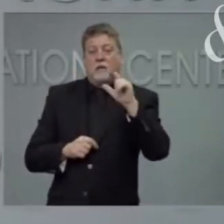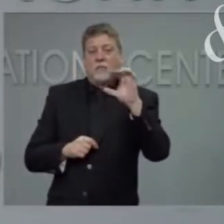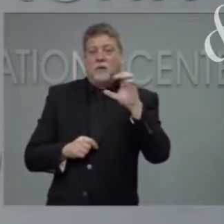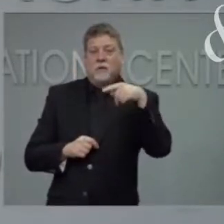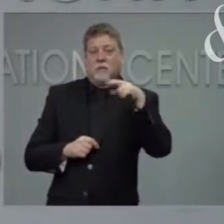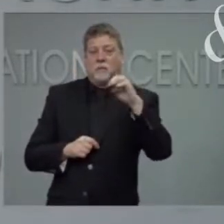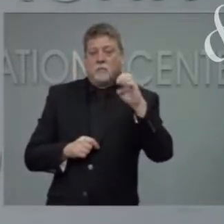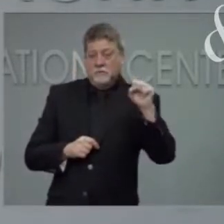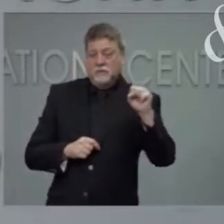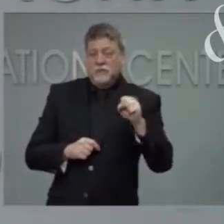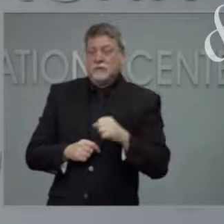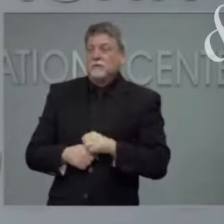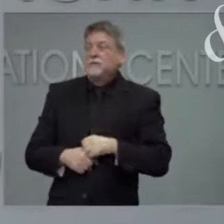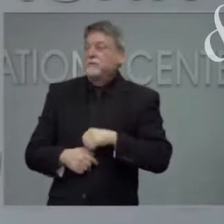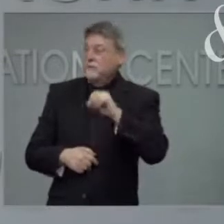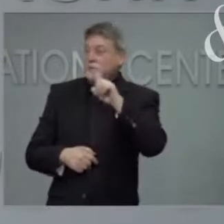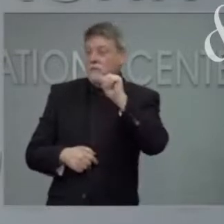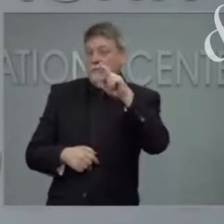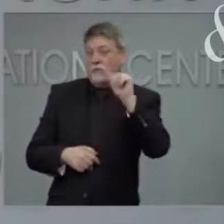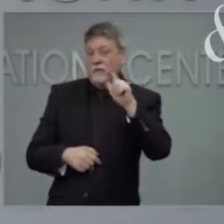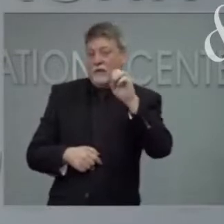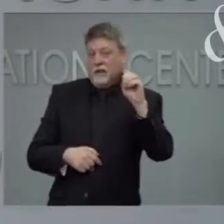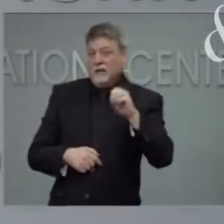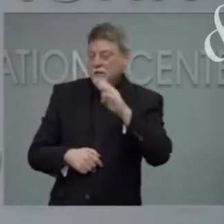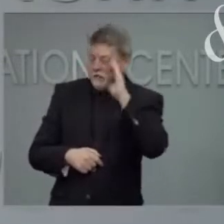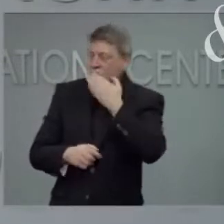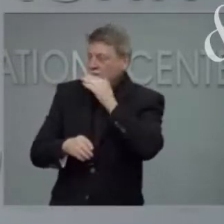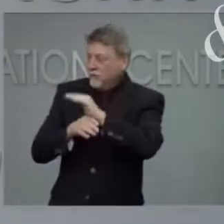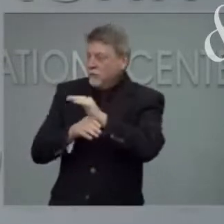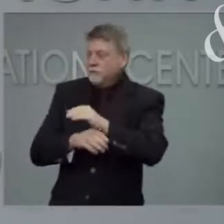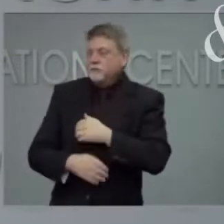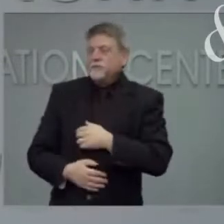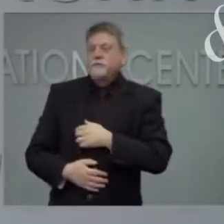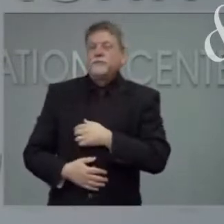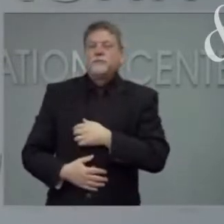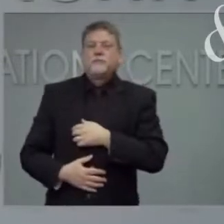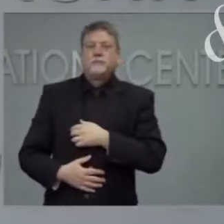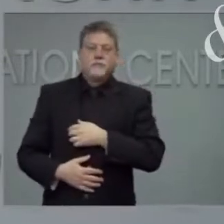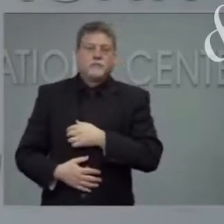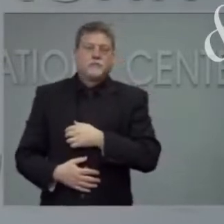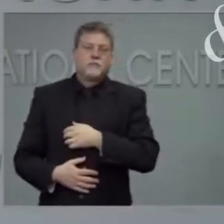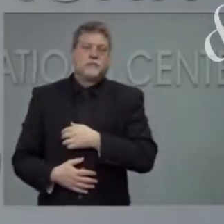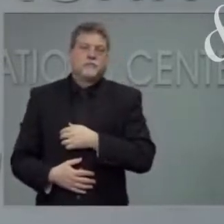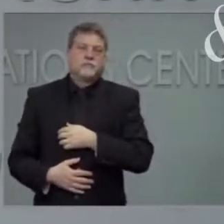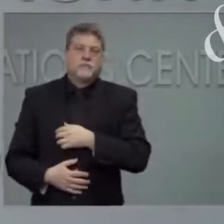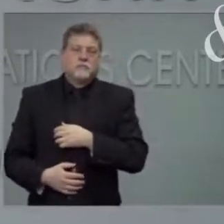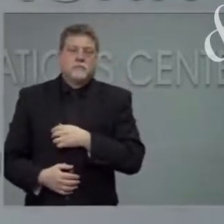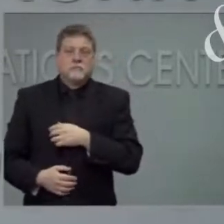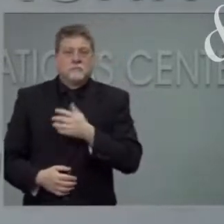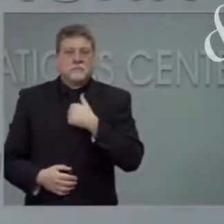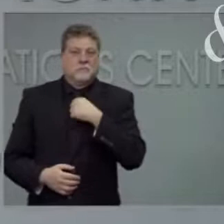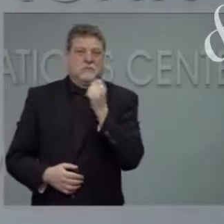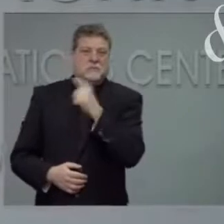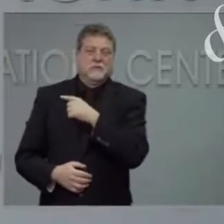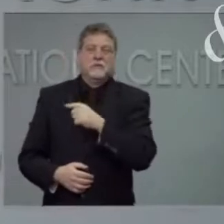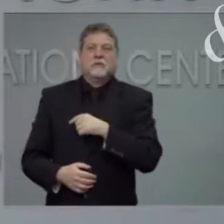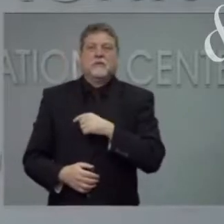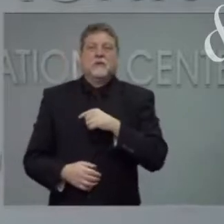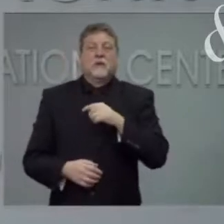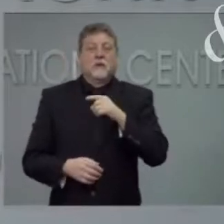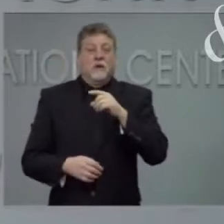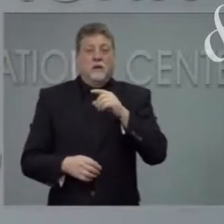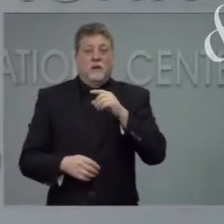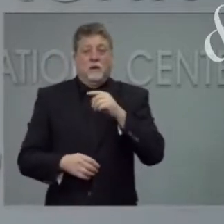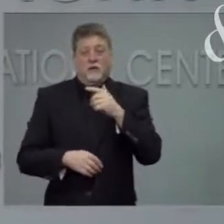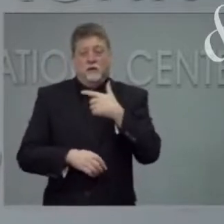Good afternoon, Governor. Laura Lee with Carolina Public Press. I'm just wondering, of the approximately 1.5 million first doses that